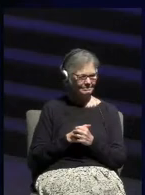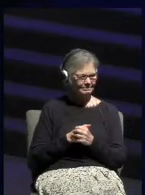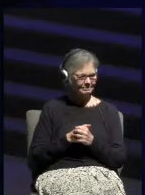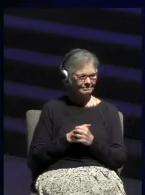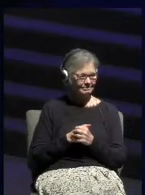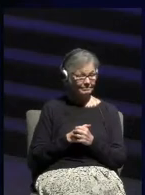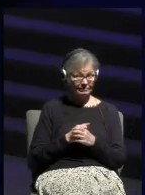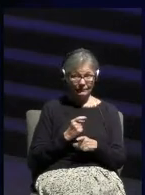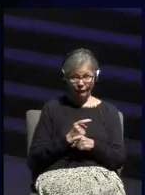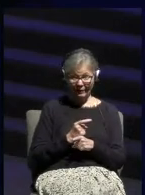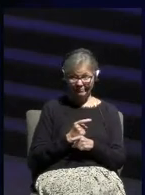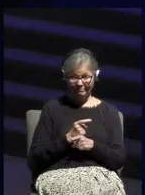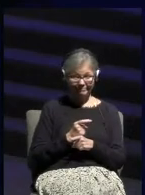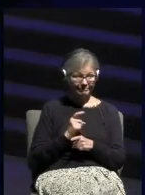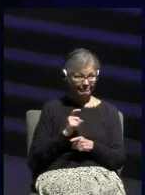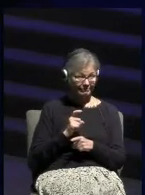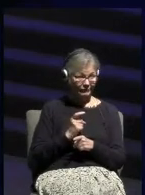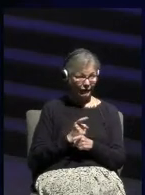Right?